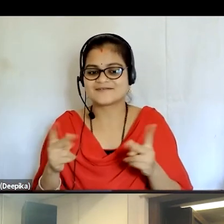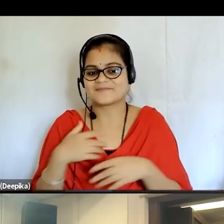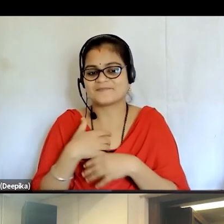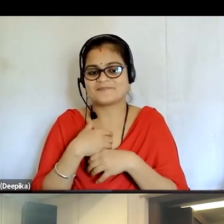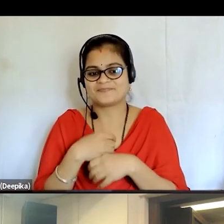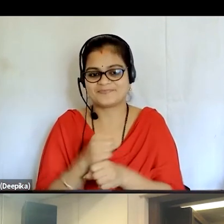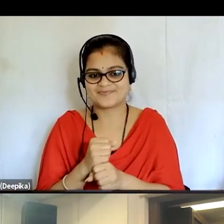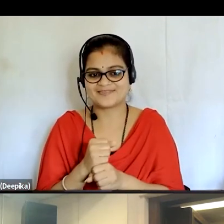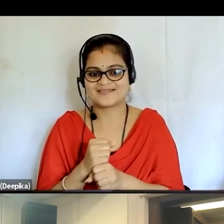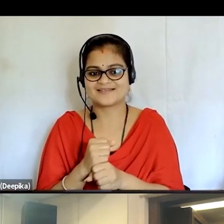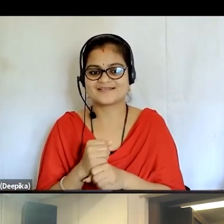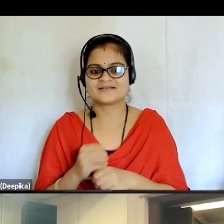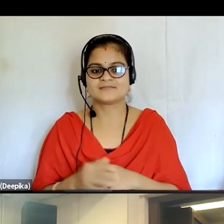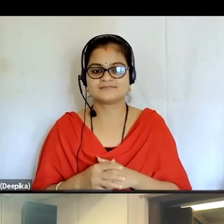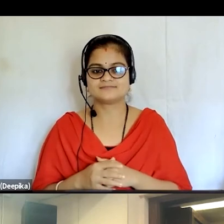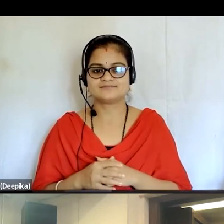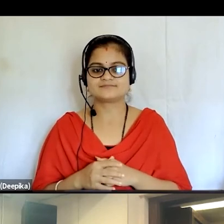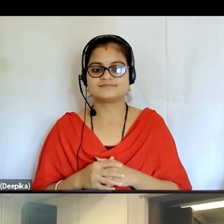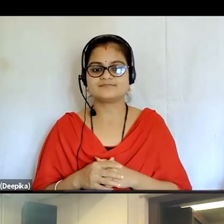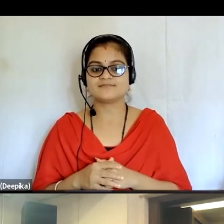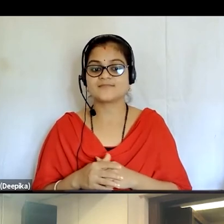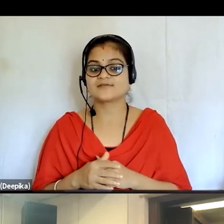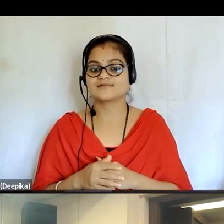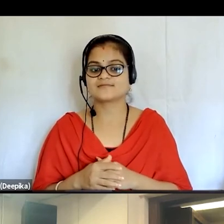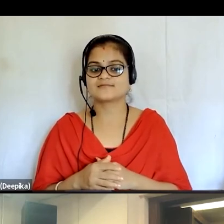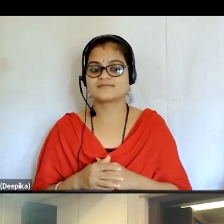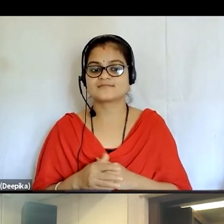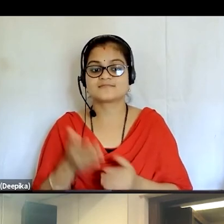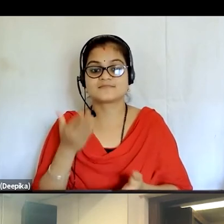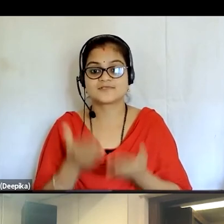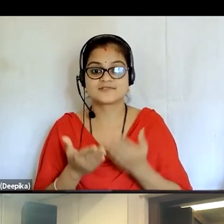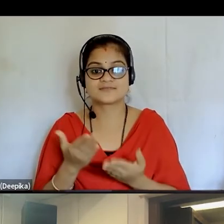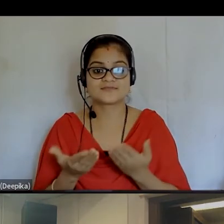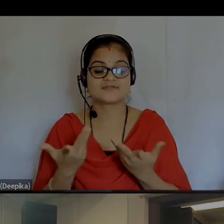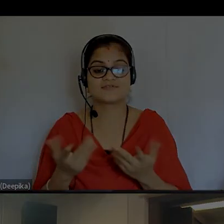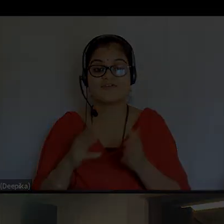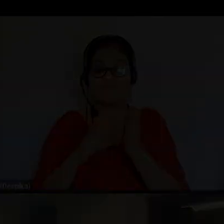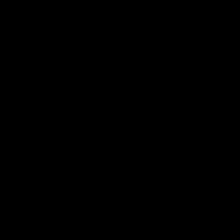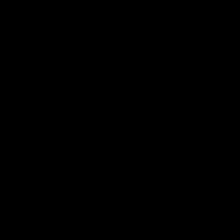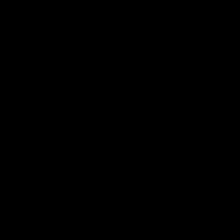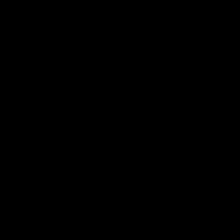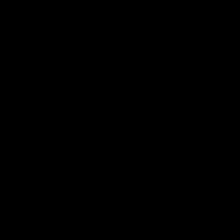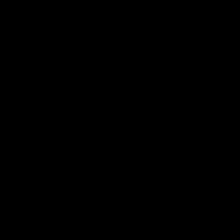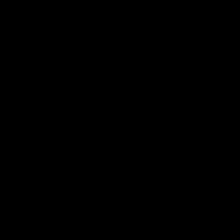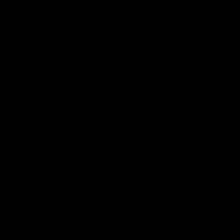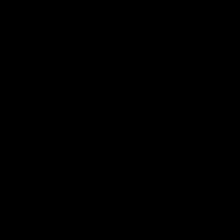is a sort of longer, almost maybe it could become part of your first MAP album.